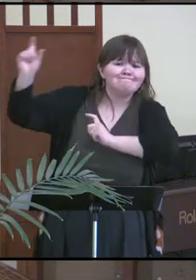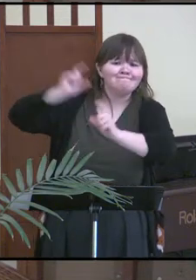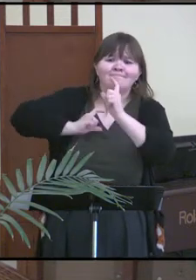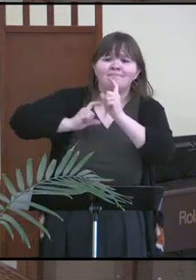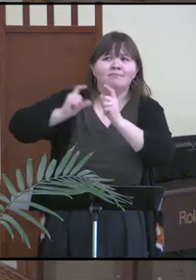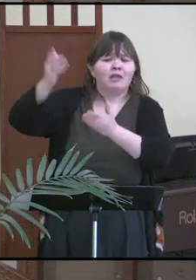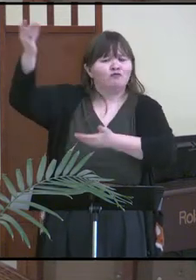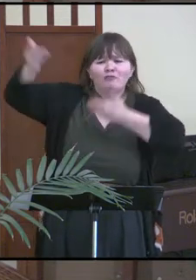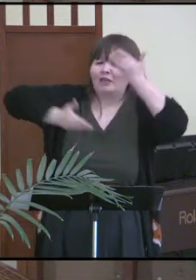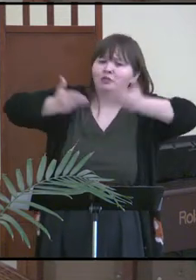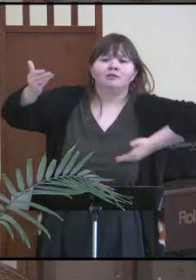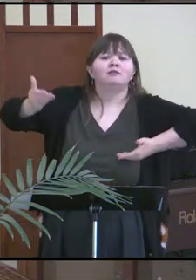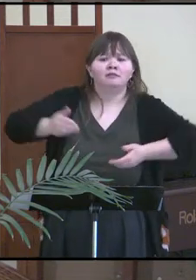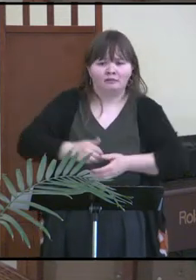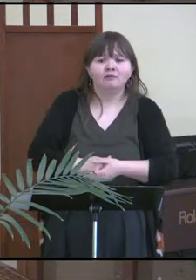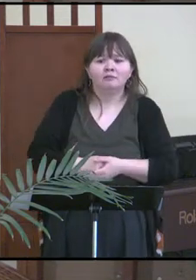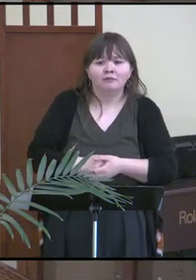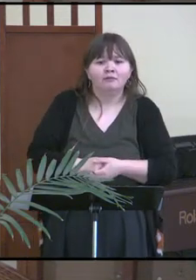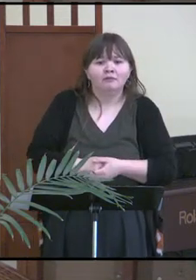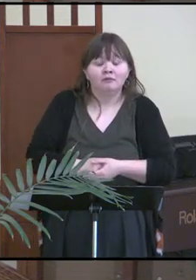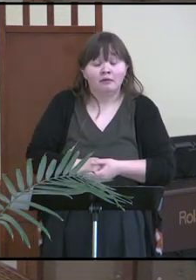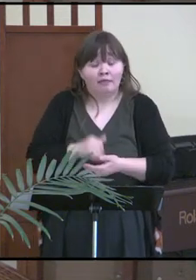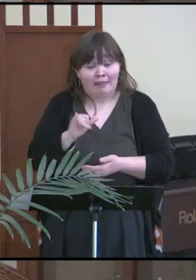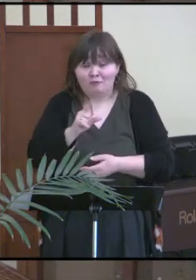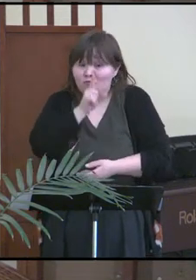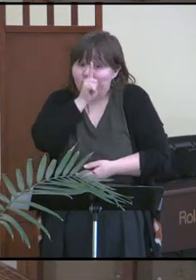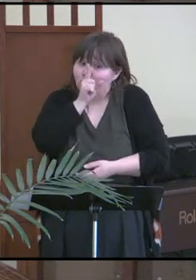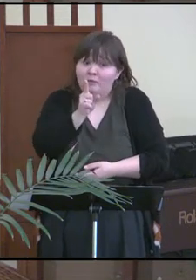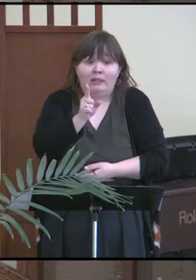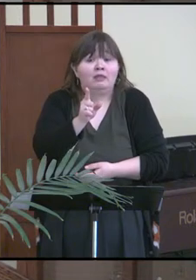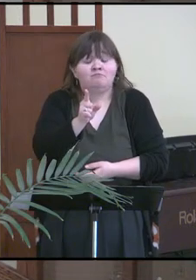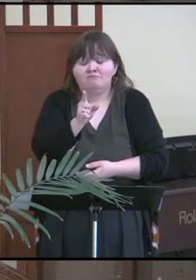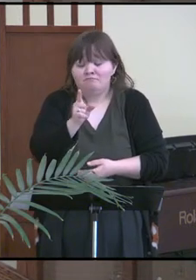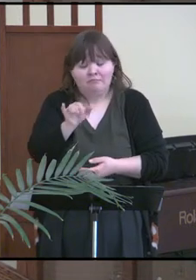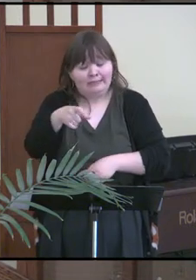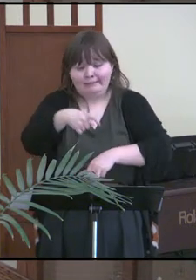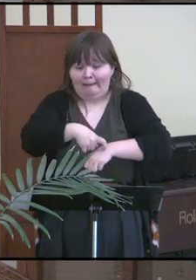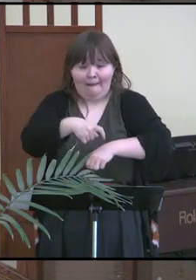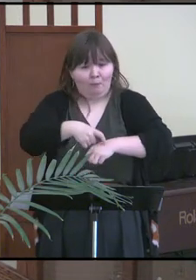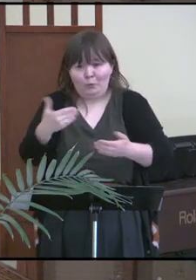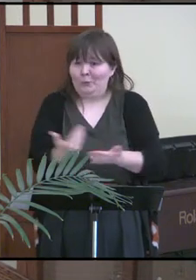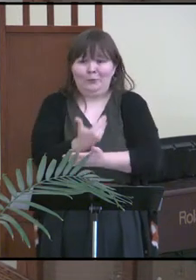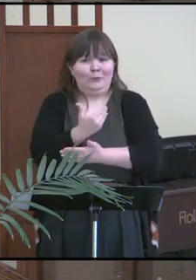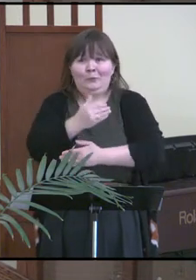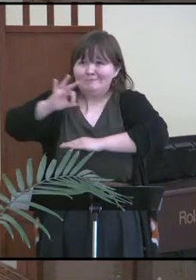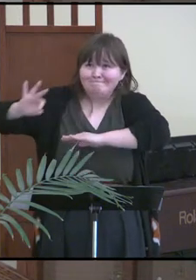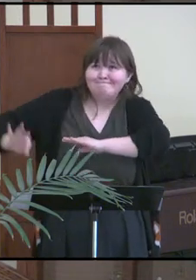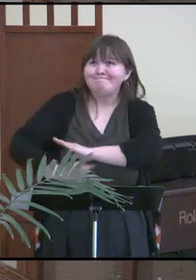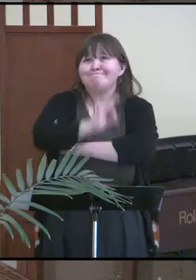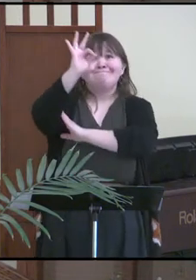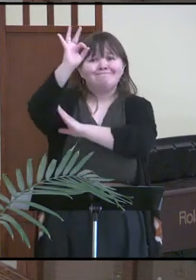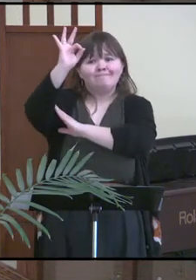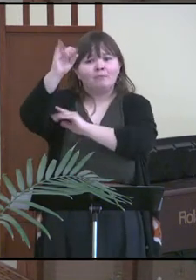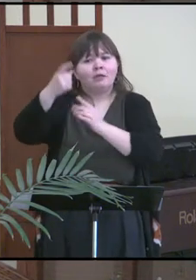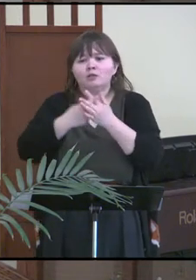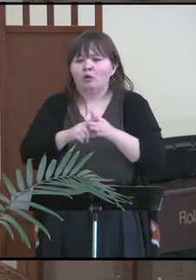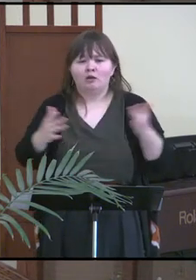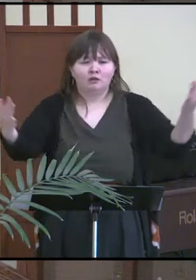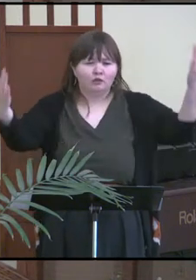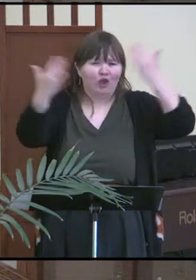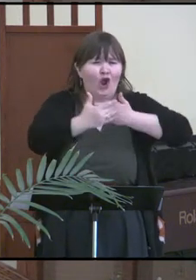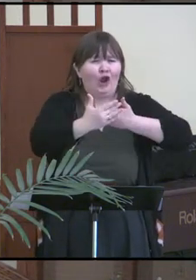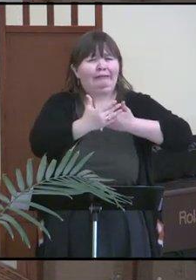and gracious. This truly is the dawn of a new day, but it started in